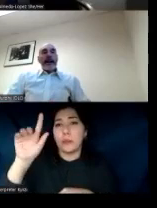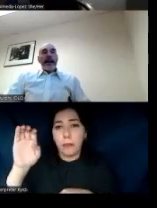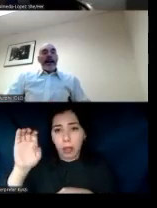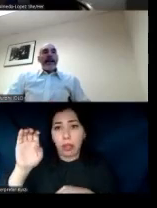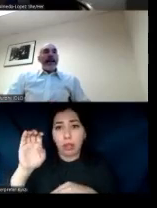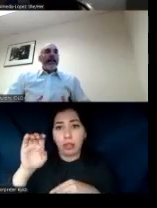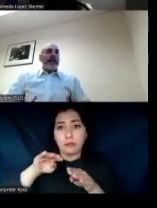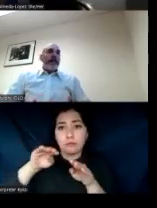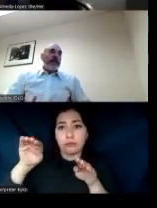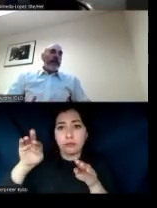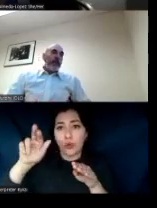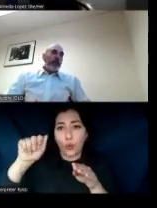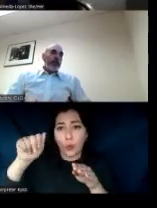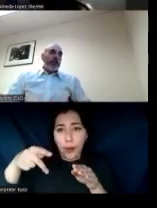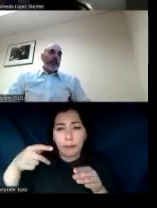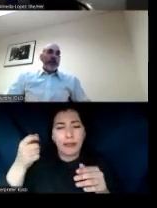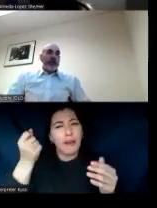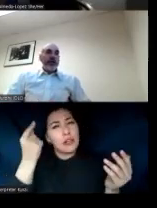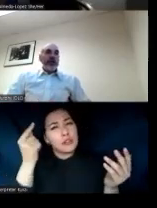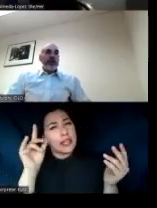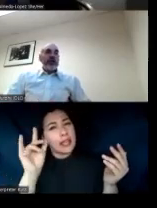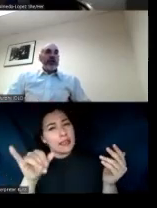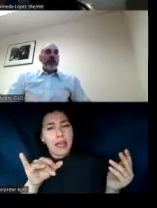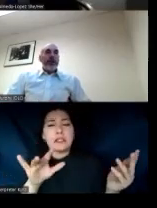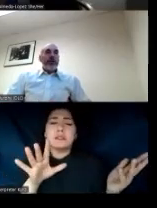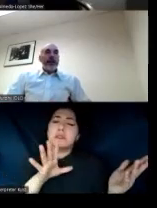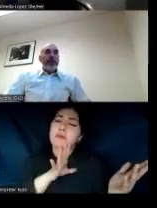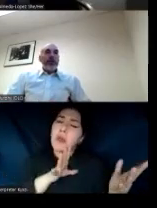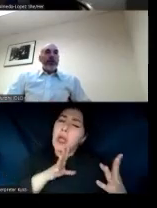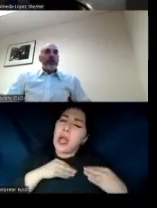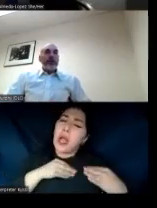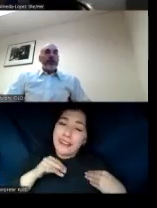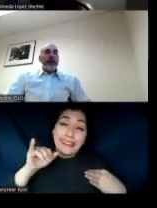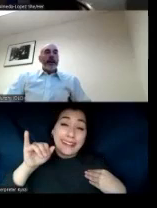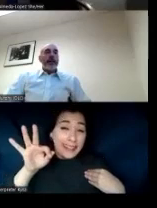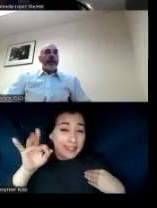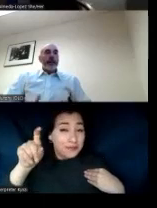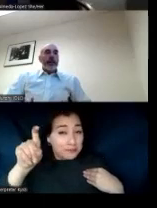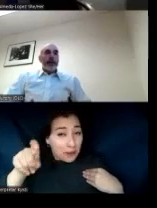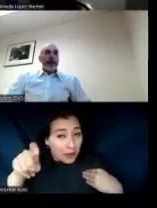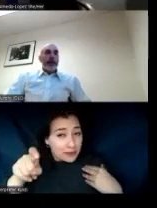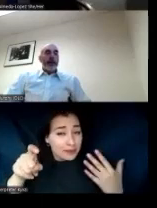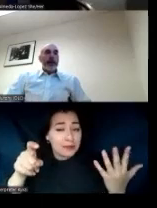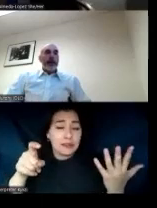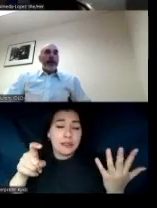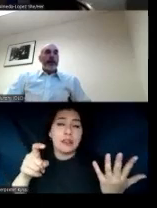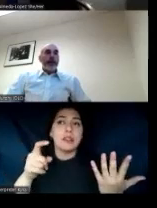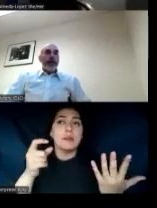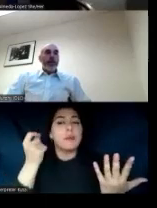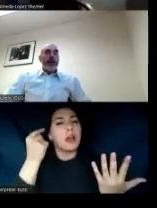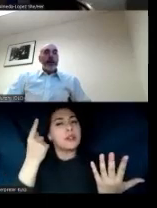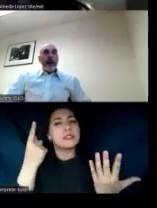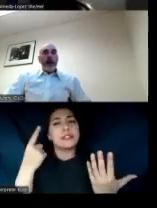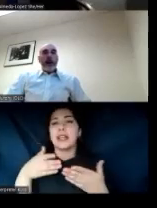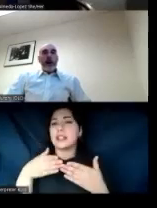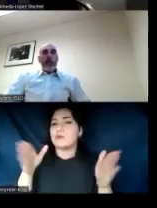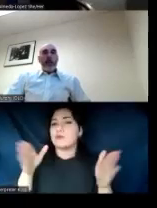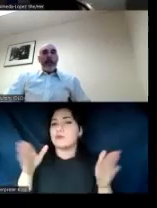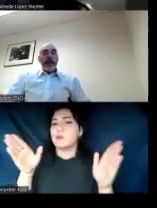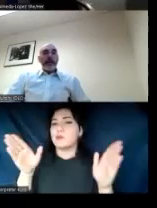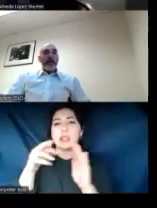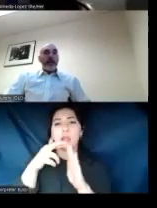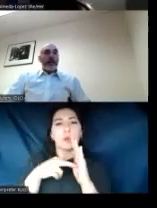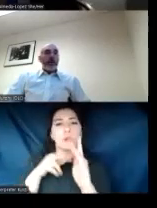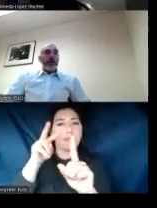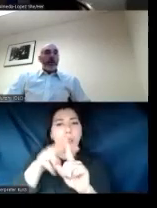And these same rules should generally apply. You want to make sure that you look at the slope,